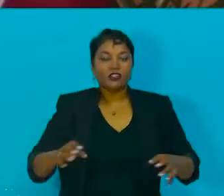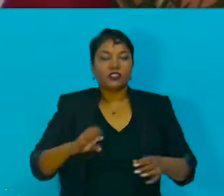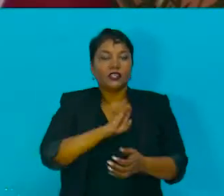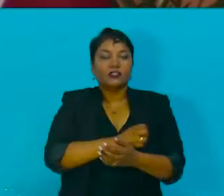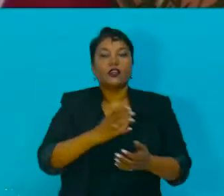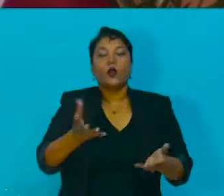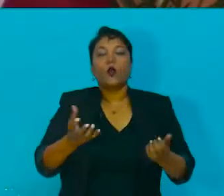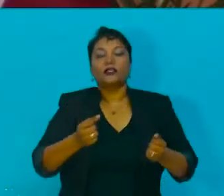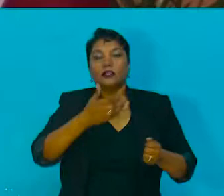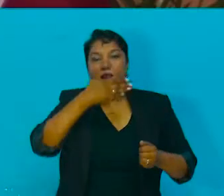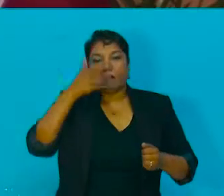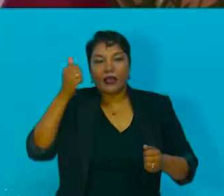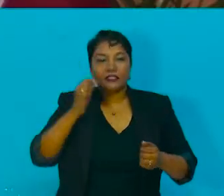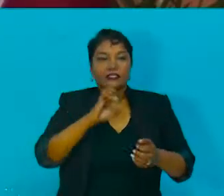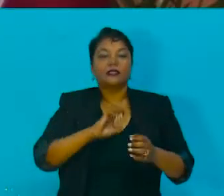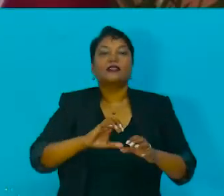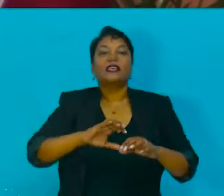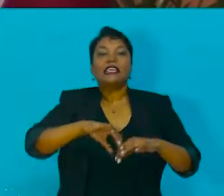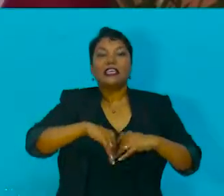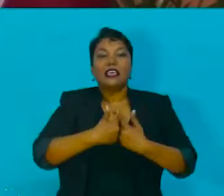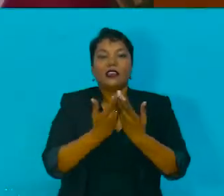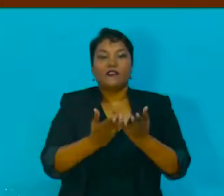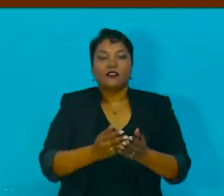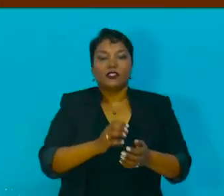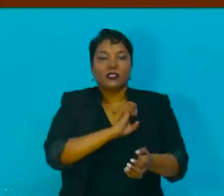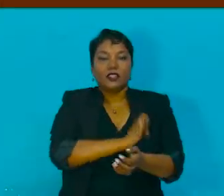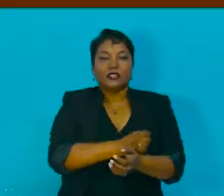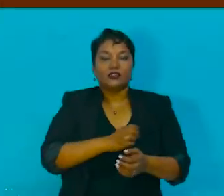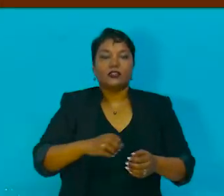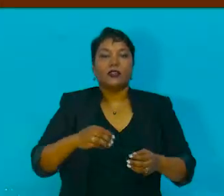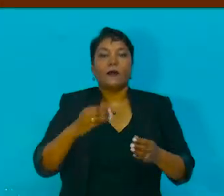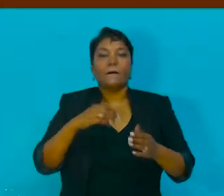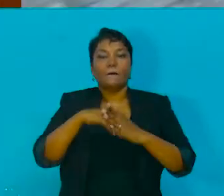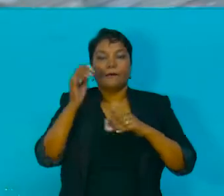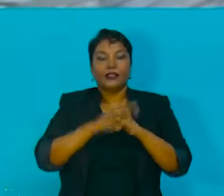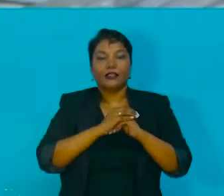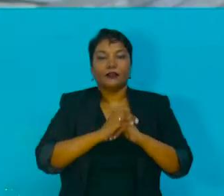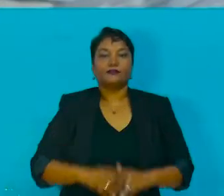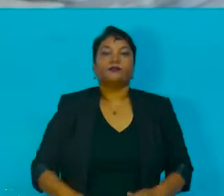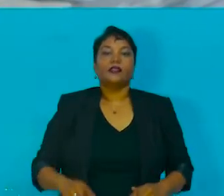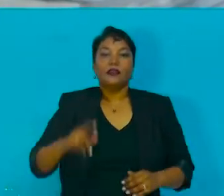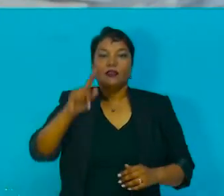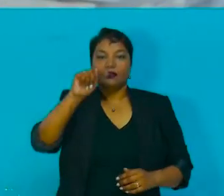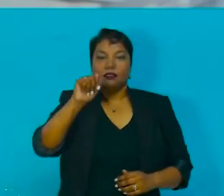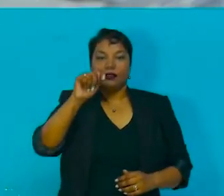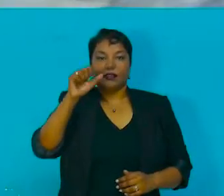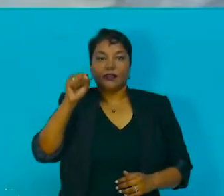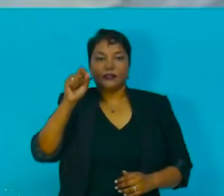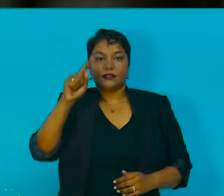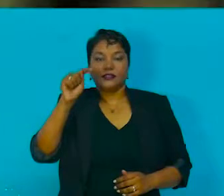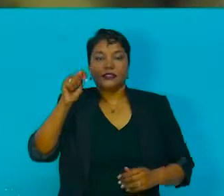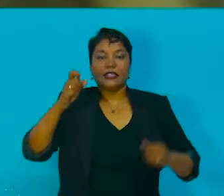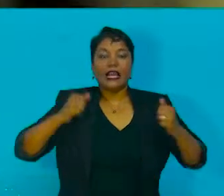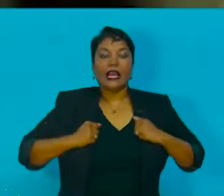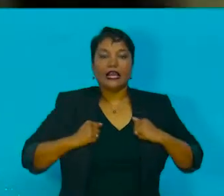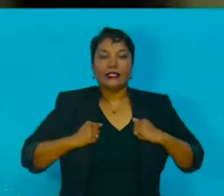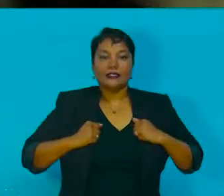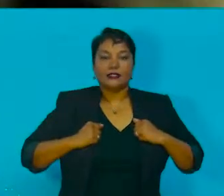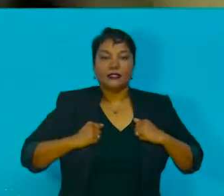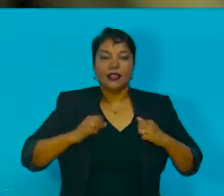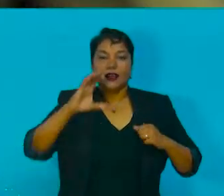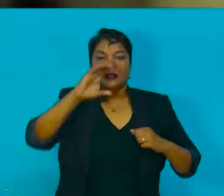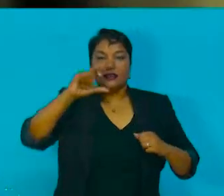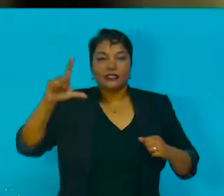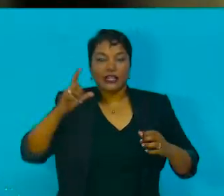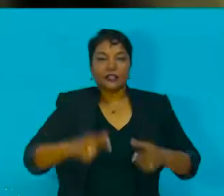building around. But the technology keeps dropping and dropping as we go along, okay? TSTT's remote offshore cellular installation on the island of